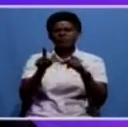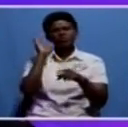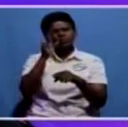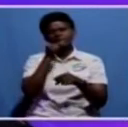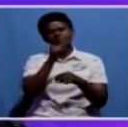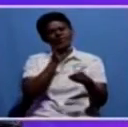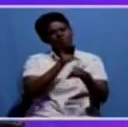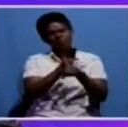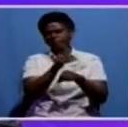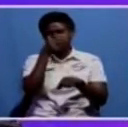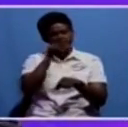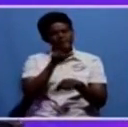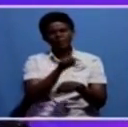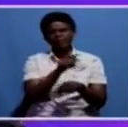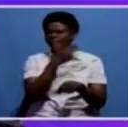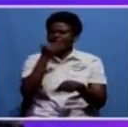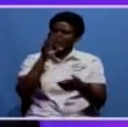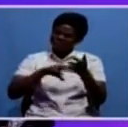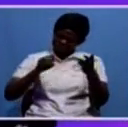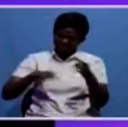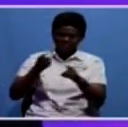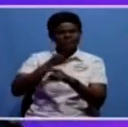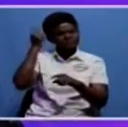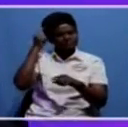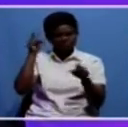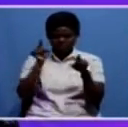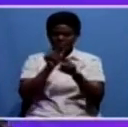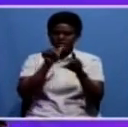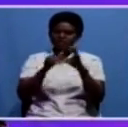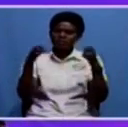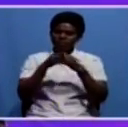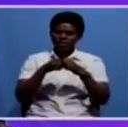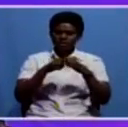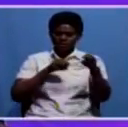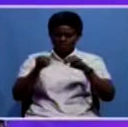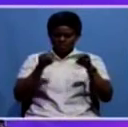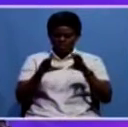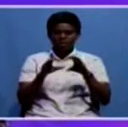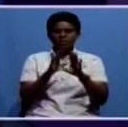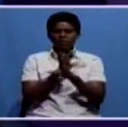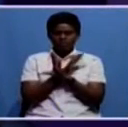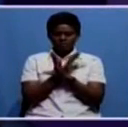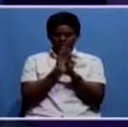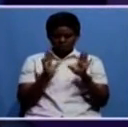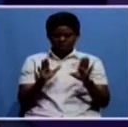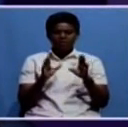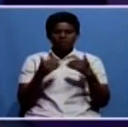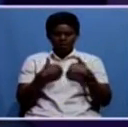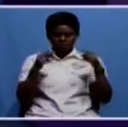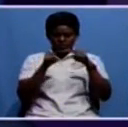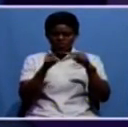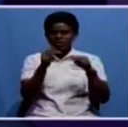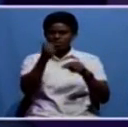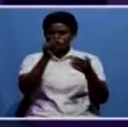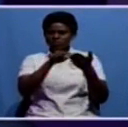is something we need to take away from our minds, because even when a bank manager is sitting in the bank, a Zambian, and he has a contract for